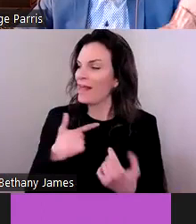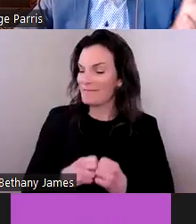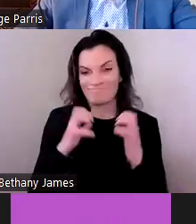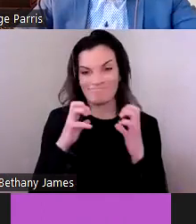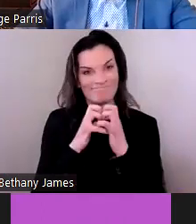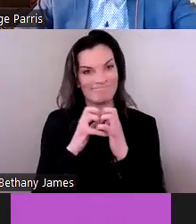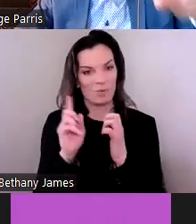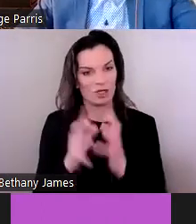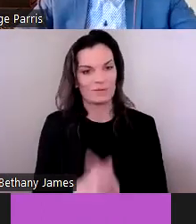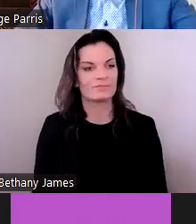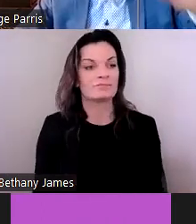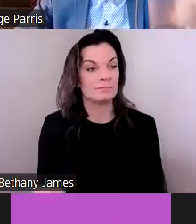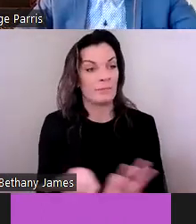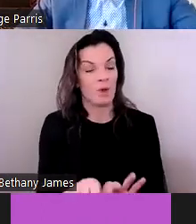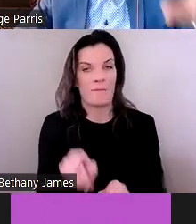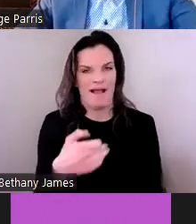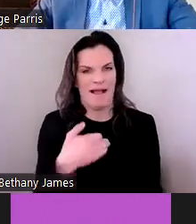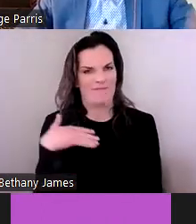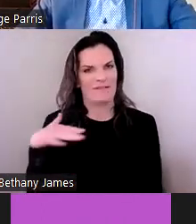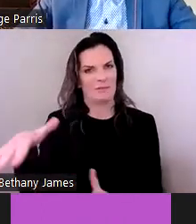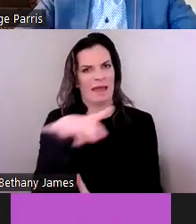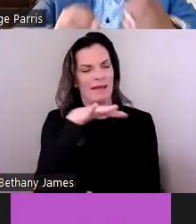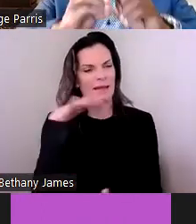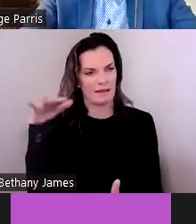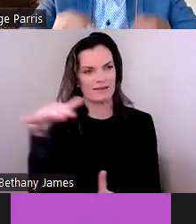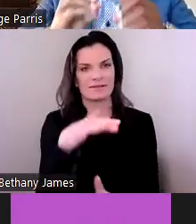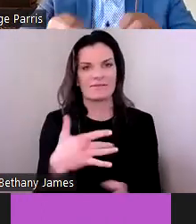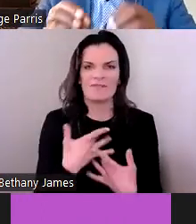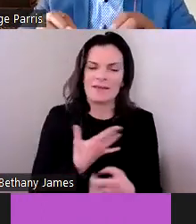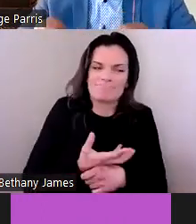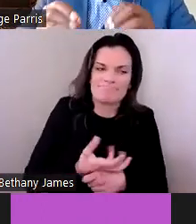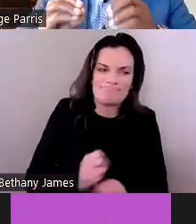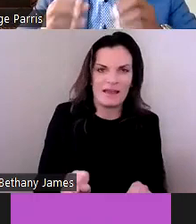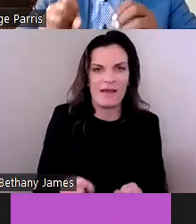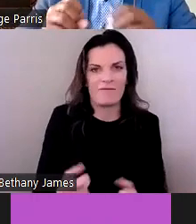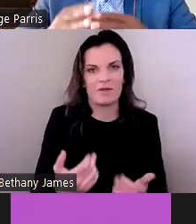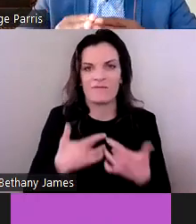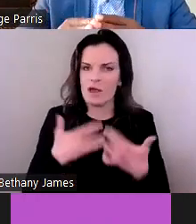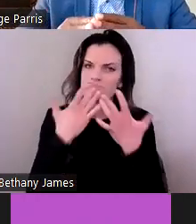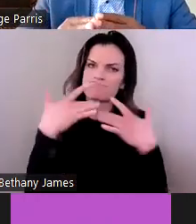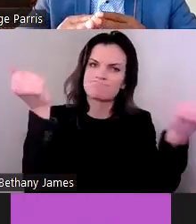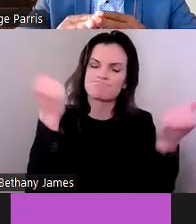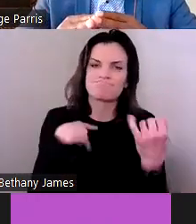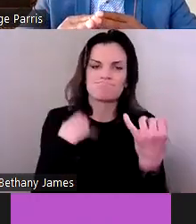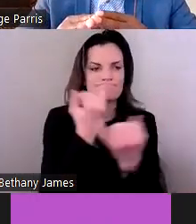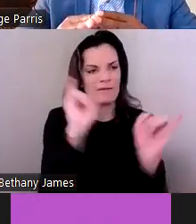autonomy, goals, support. These are things we need. These are the 5 pillars of well-being at work.